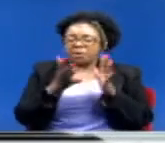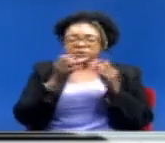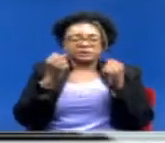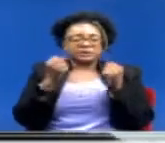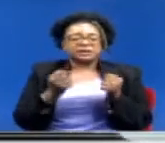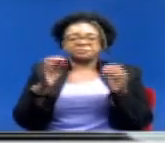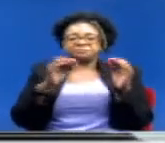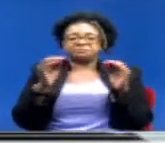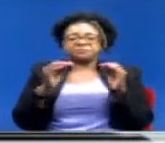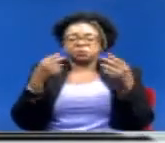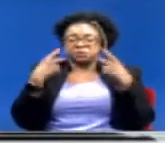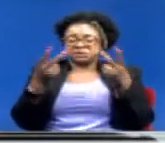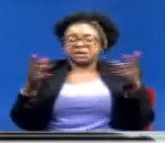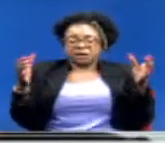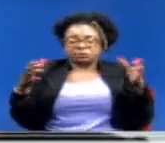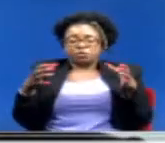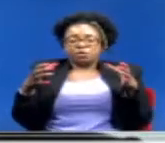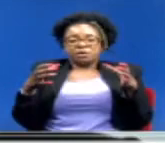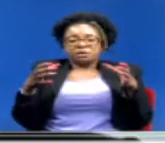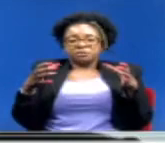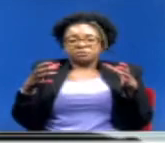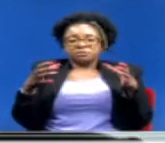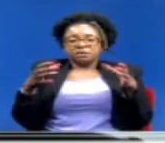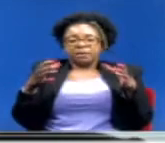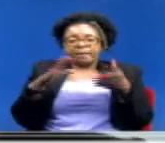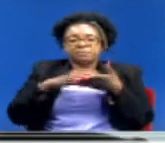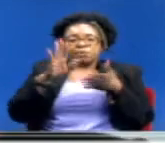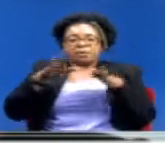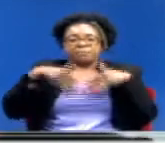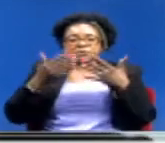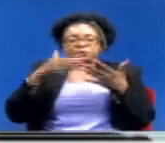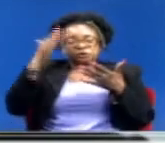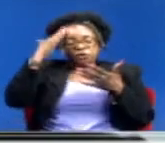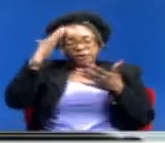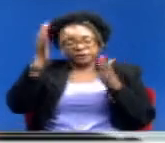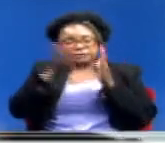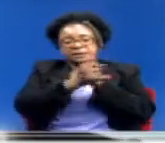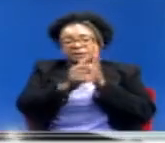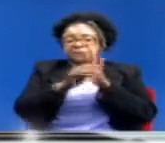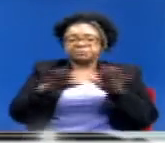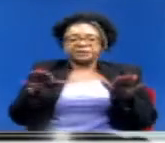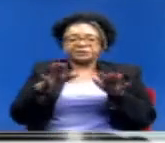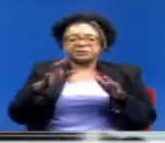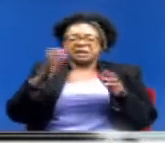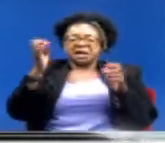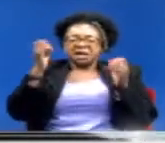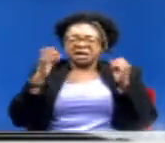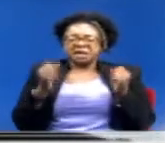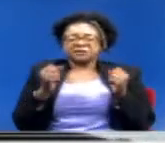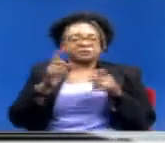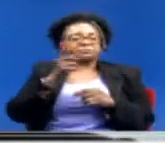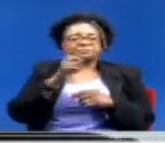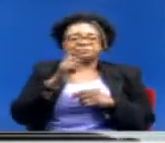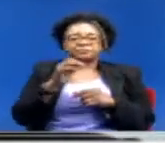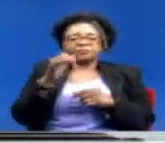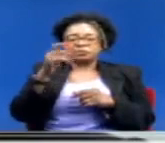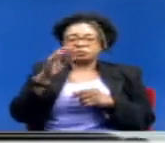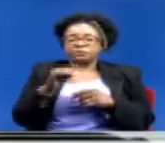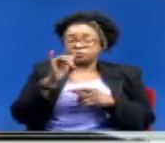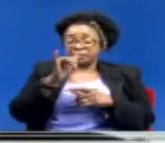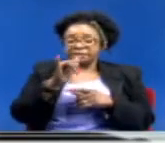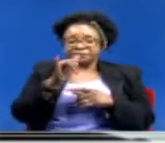can see, this is a small court, and it's actually more about knowledge and the skill. It's not really about the energy and all that. Yes, actually, when you use a lot of energy,